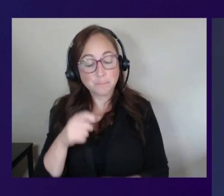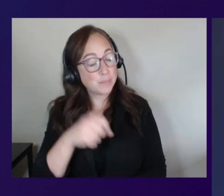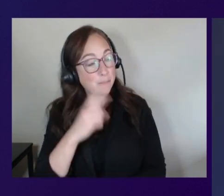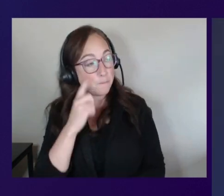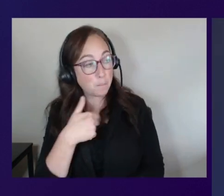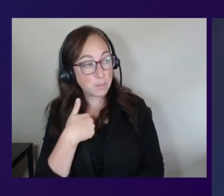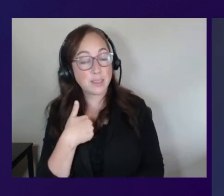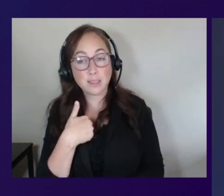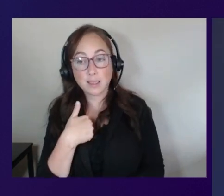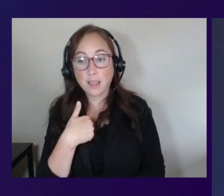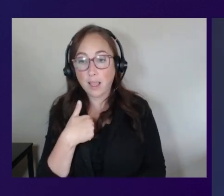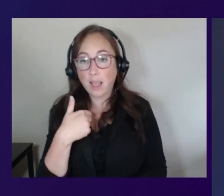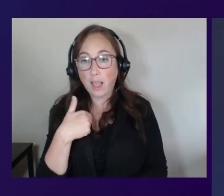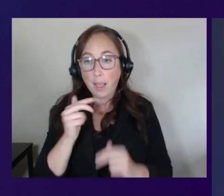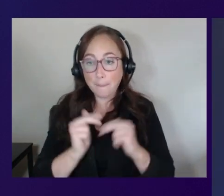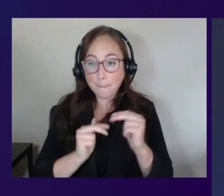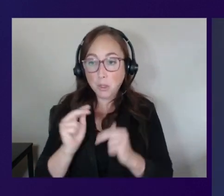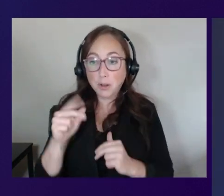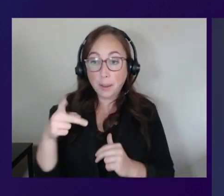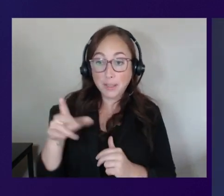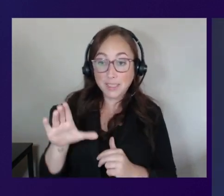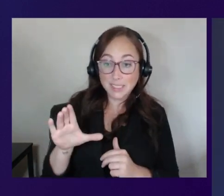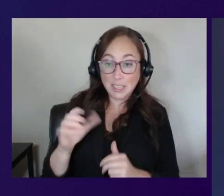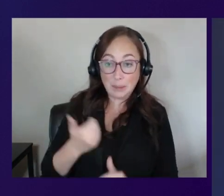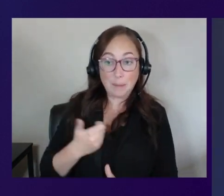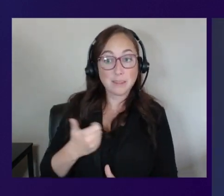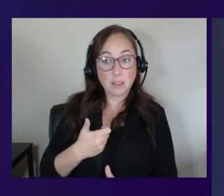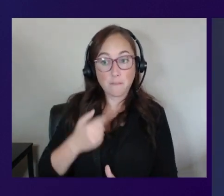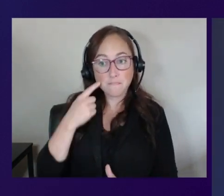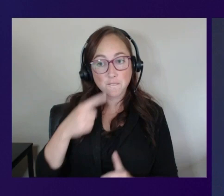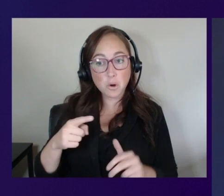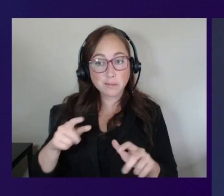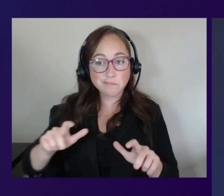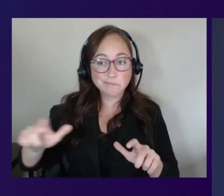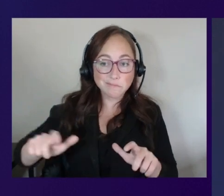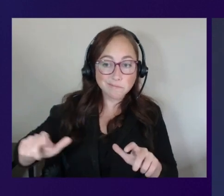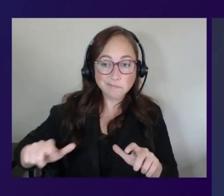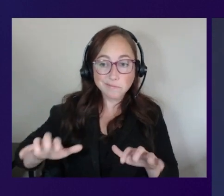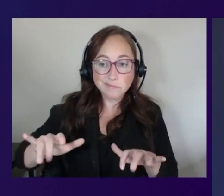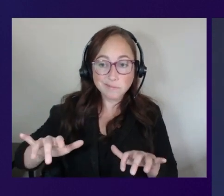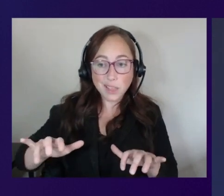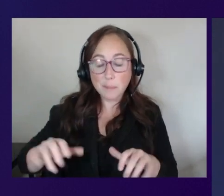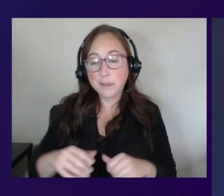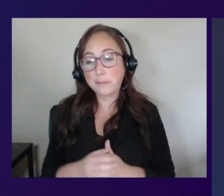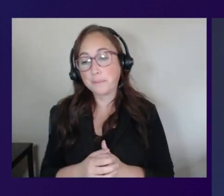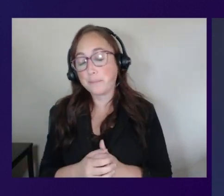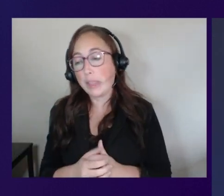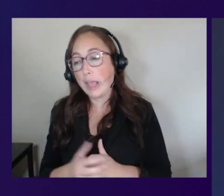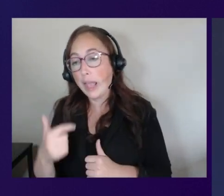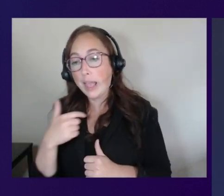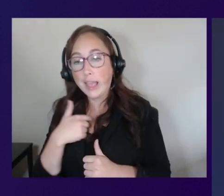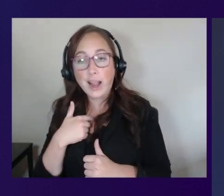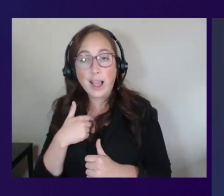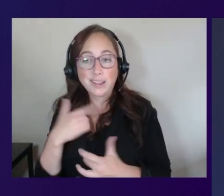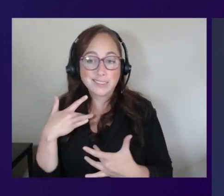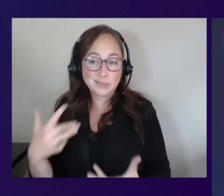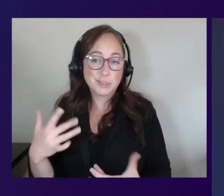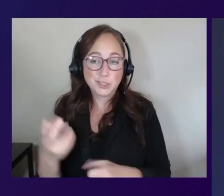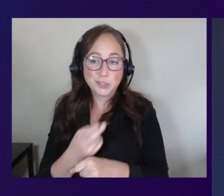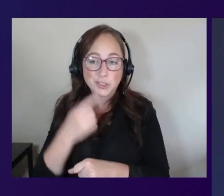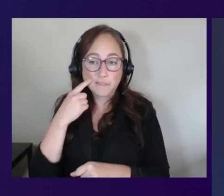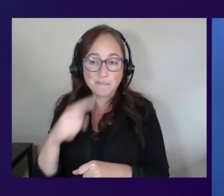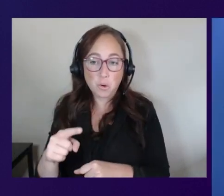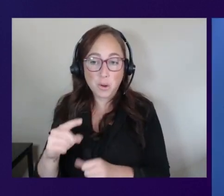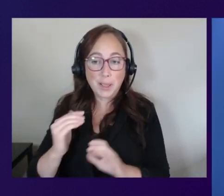I built a PC recently to game on primarily, and I just mostly use it for